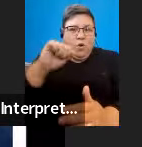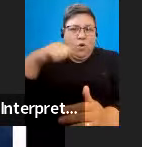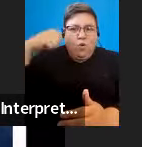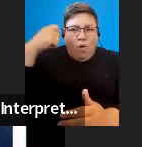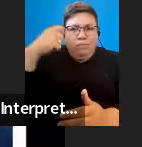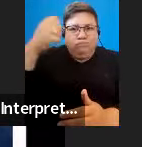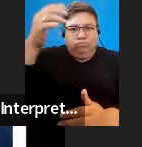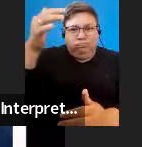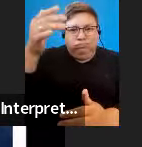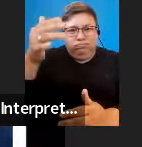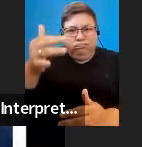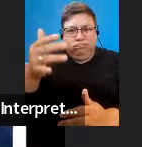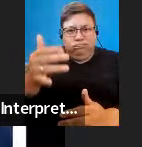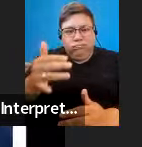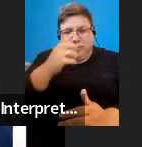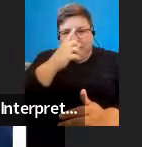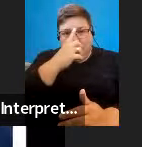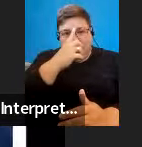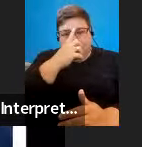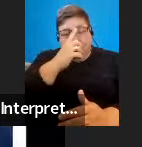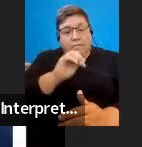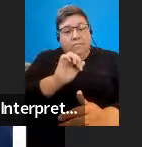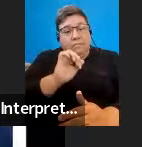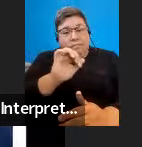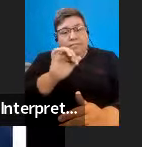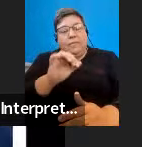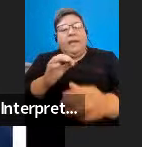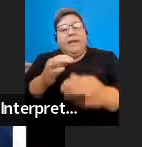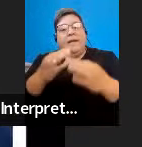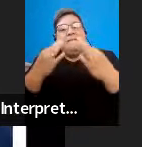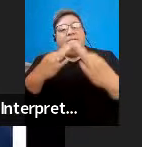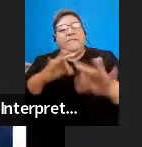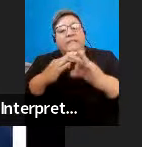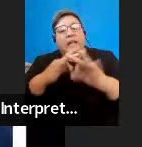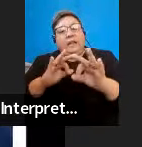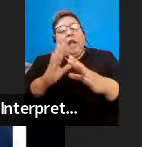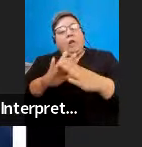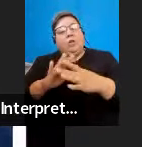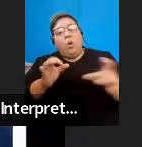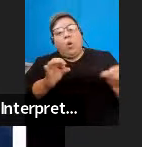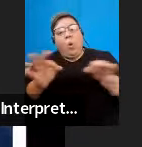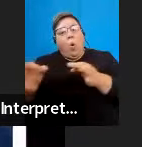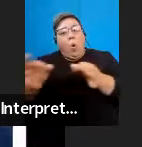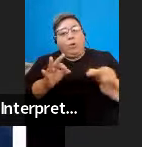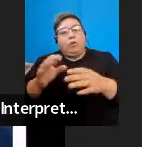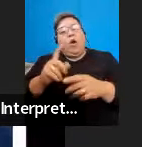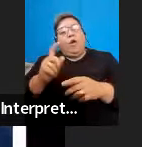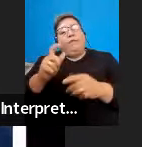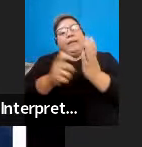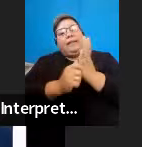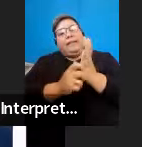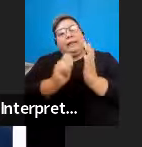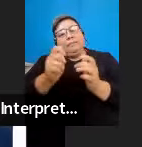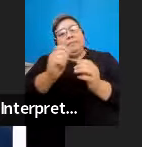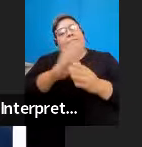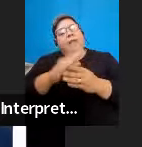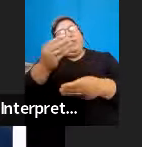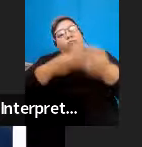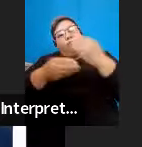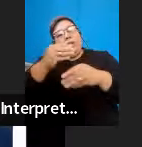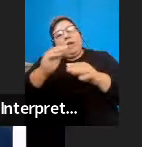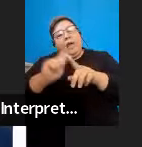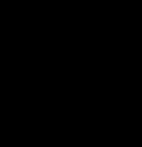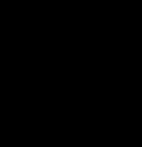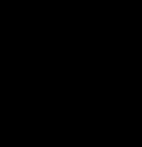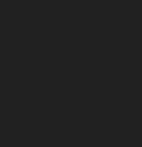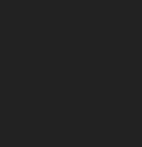His current role includes the facilitation and coordination of taxpayer and trader education. Over to